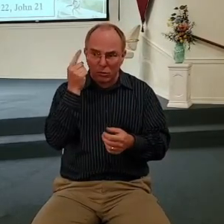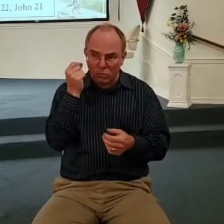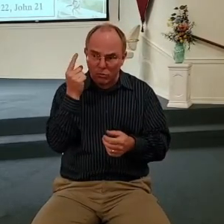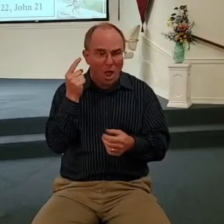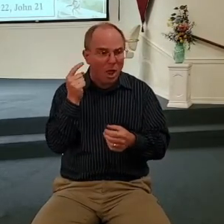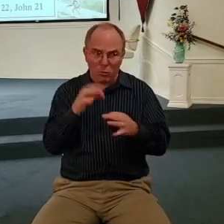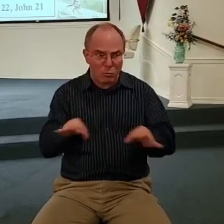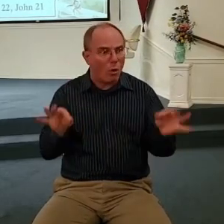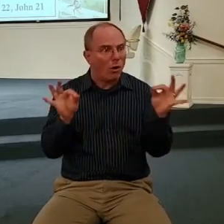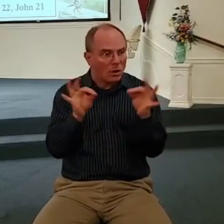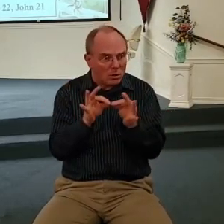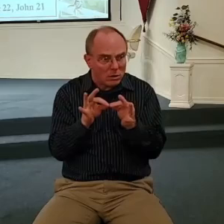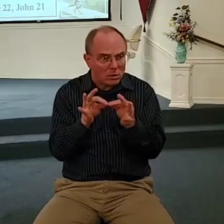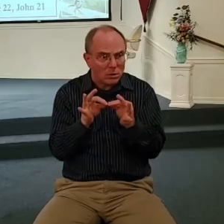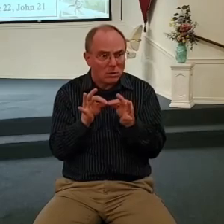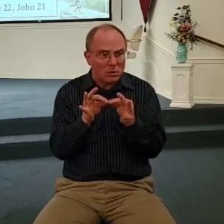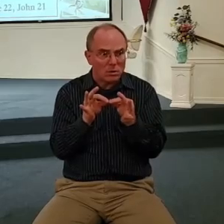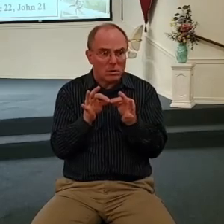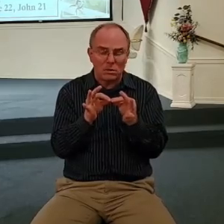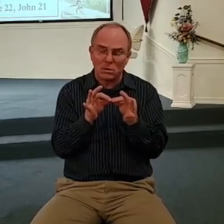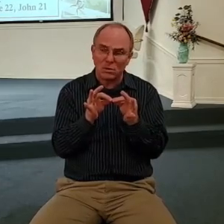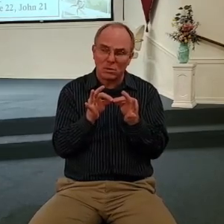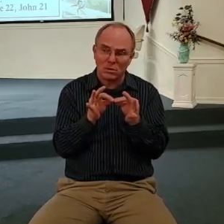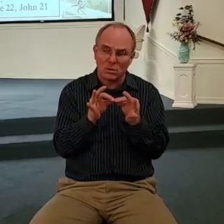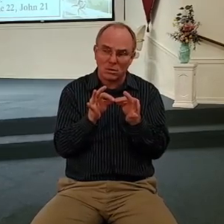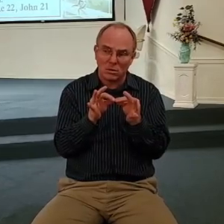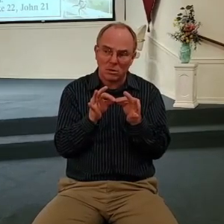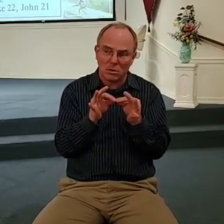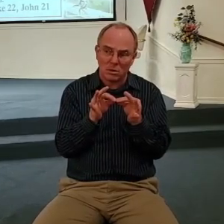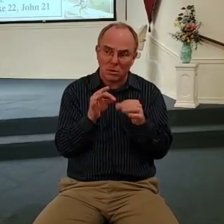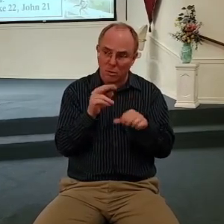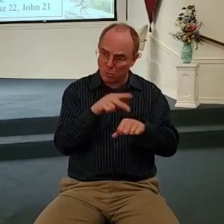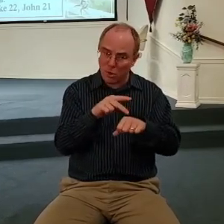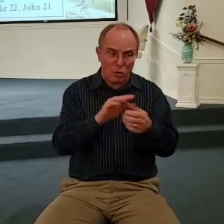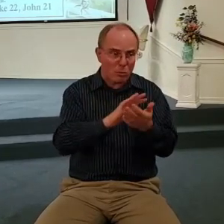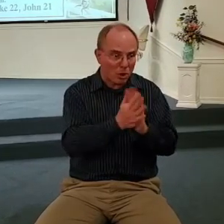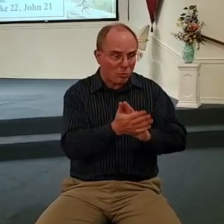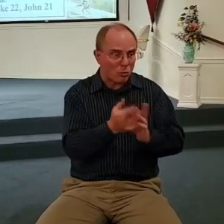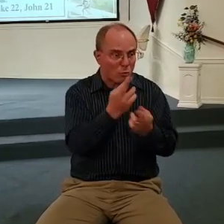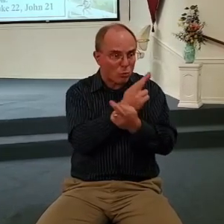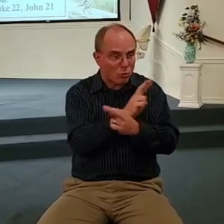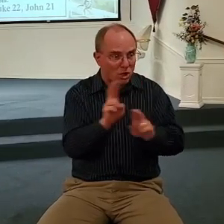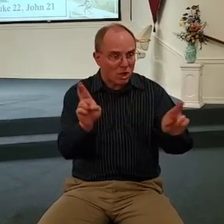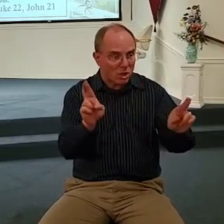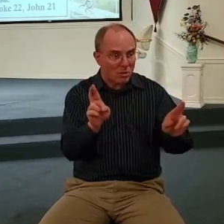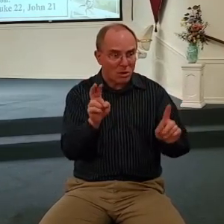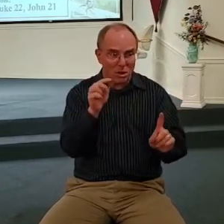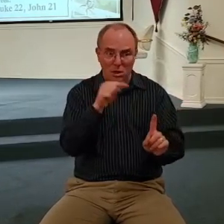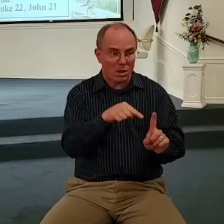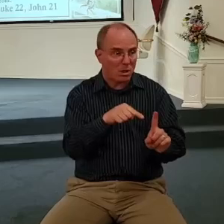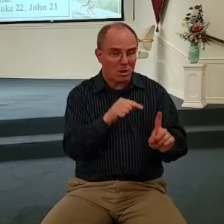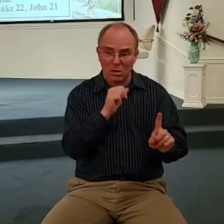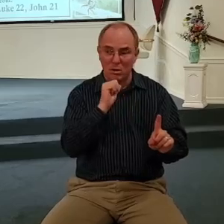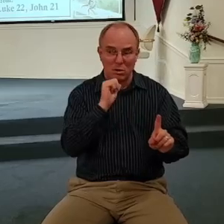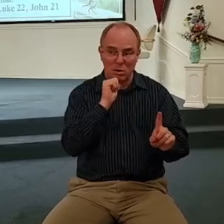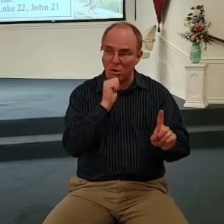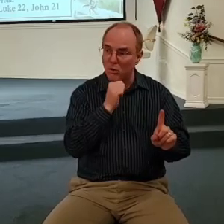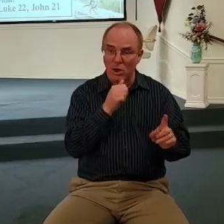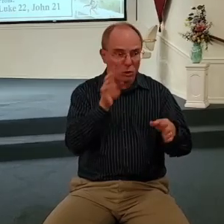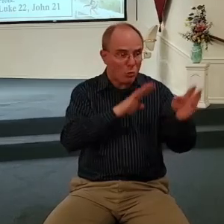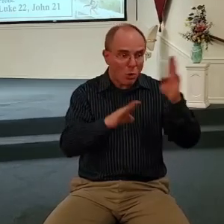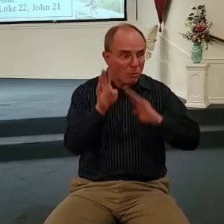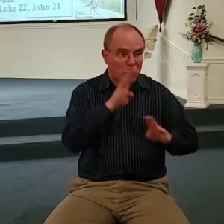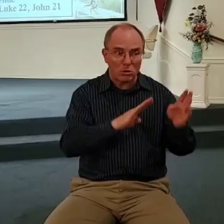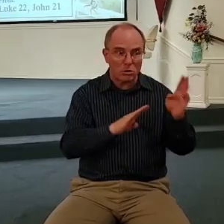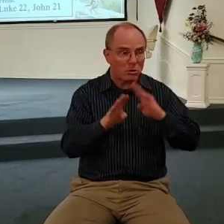but he's redeemed. He's not held at fault for what he had